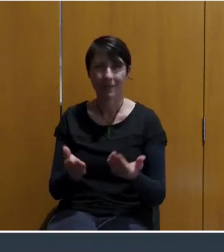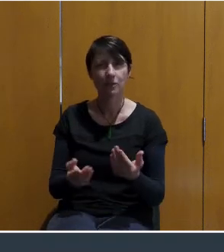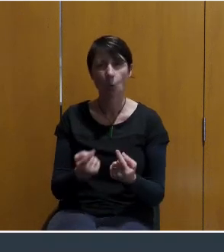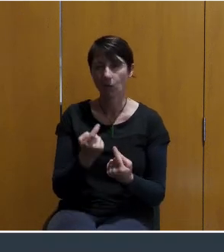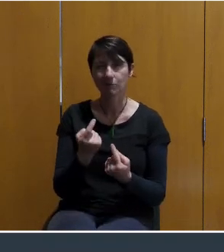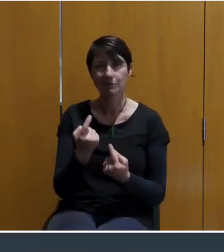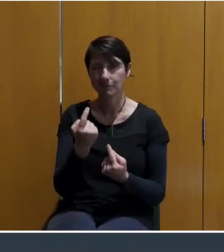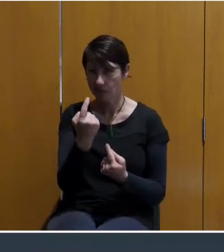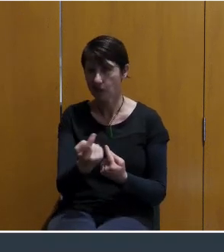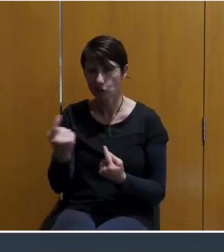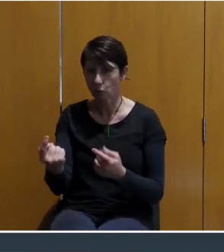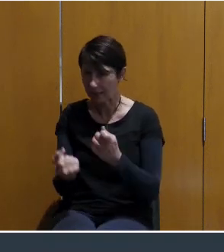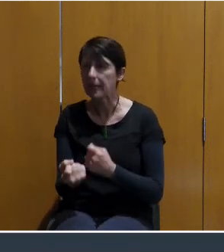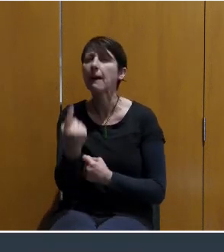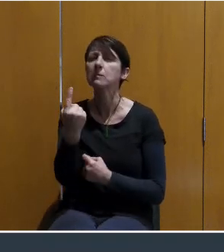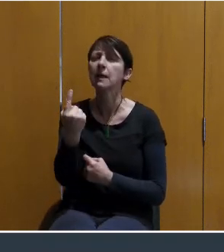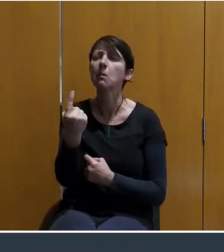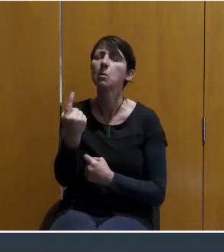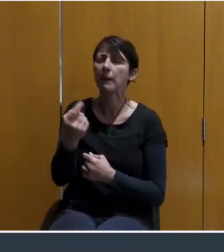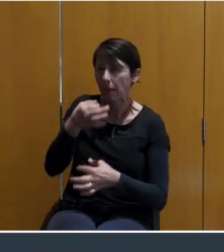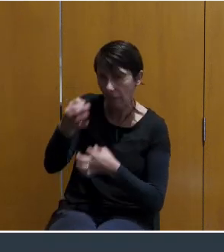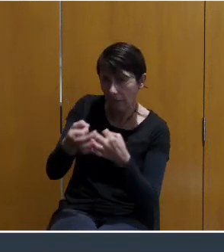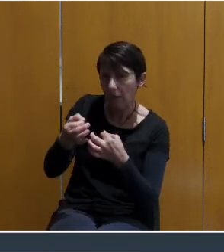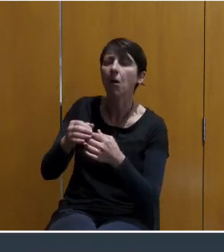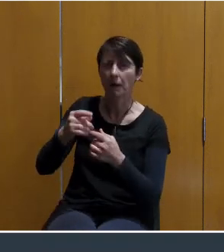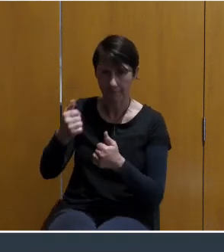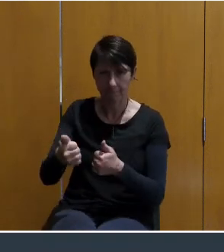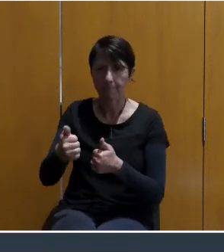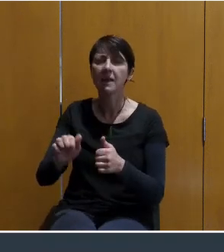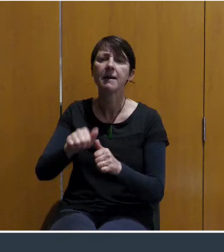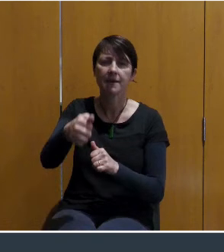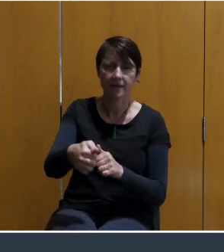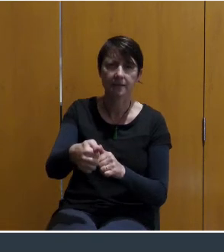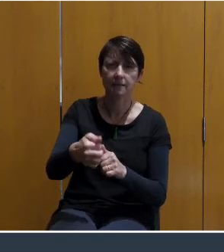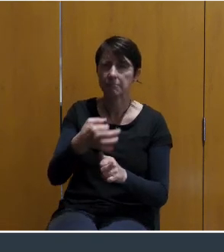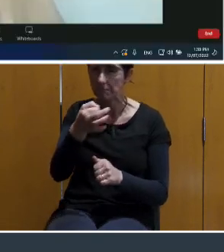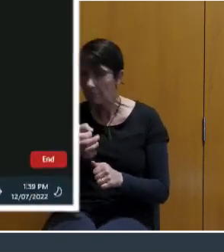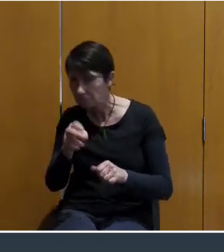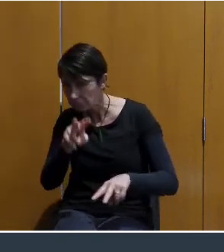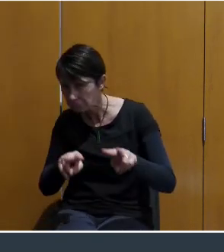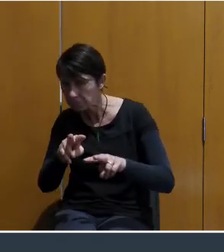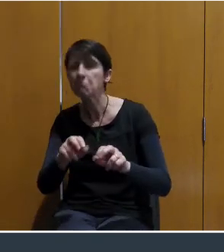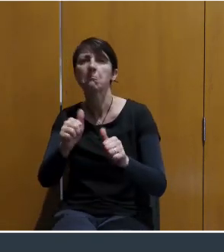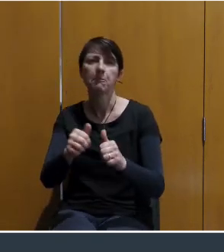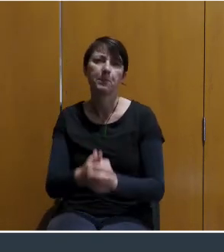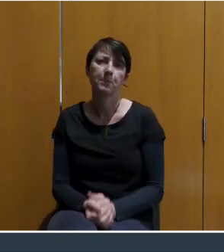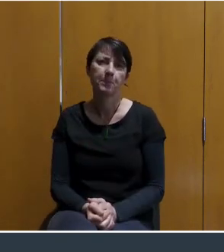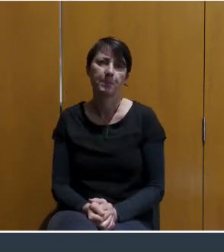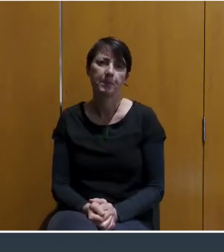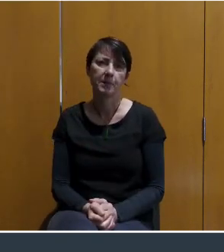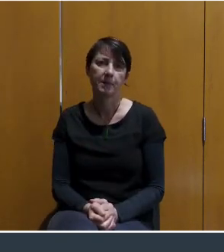Yep. That sounds good to us. Long may it continue. I'm glad to hear that there is many fosterers out there as well in your